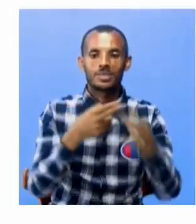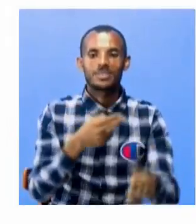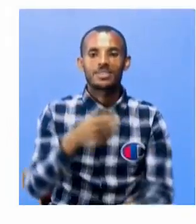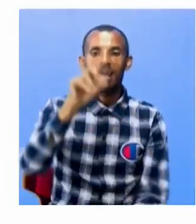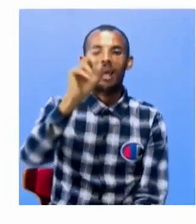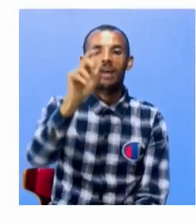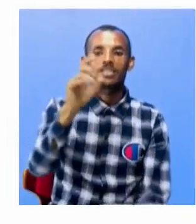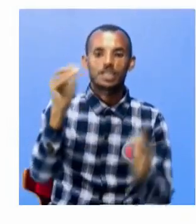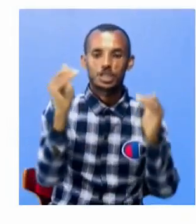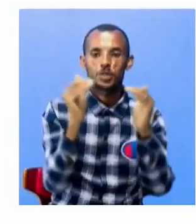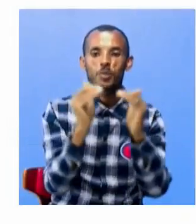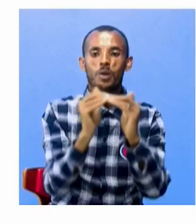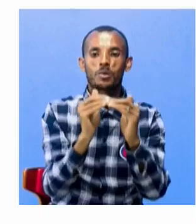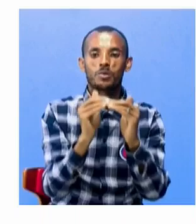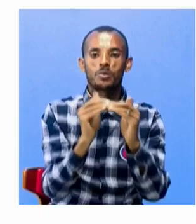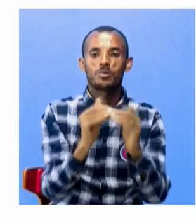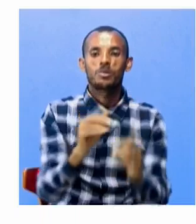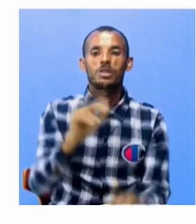x gives you this